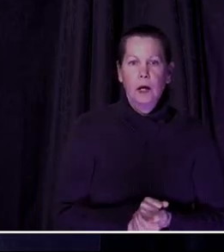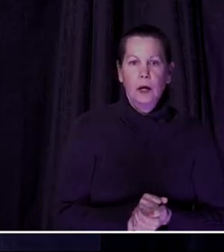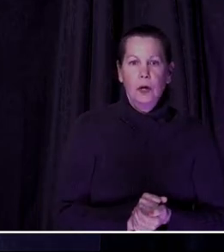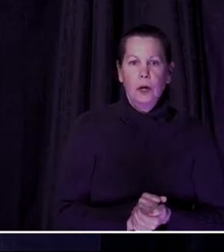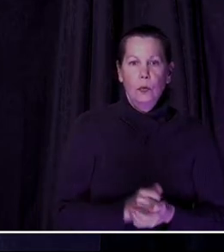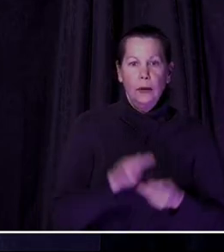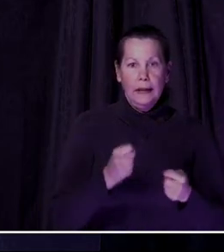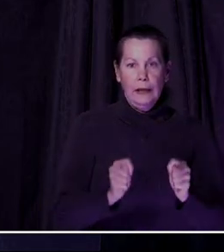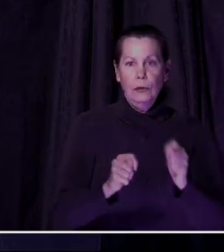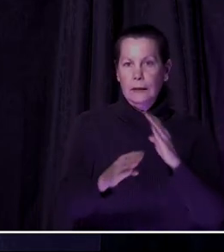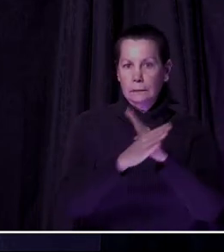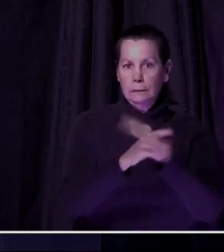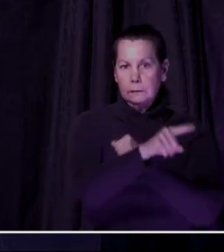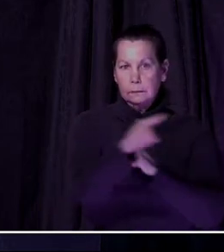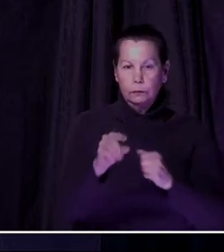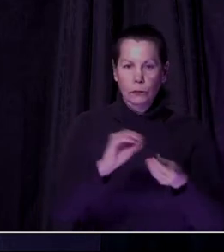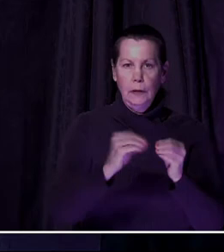stop you. And also,